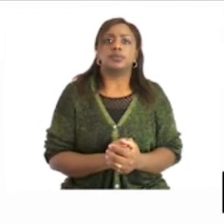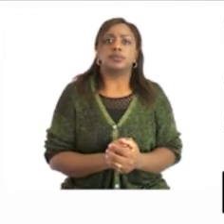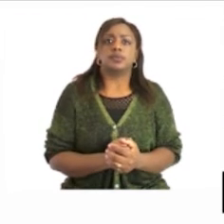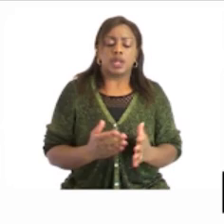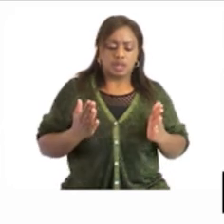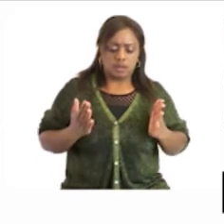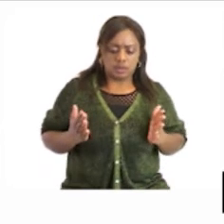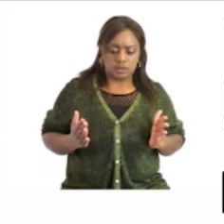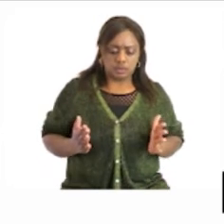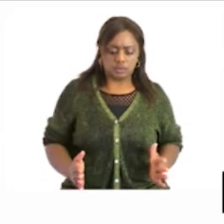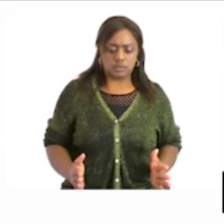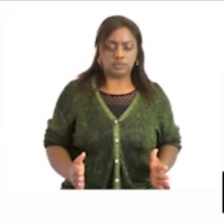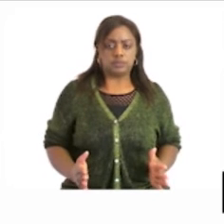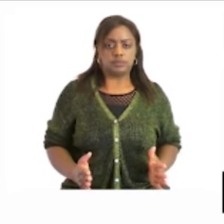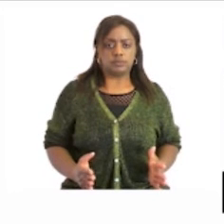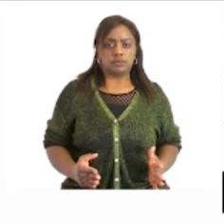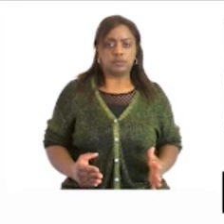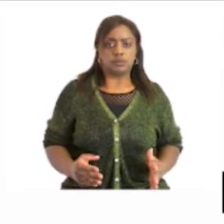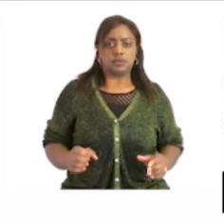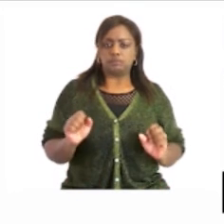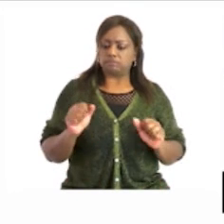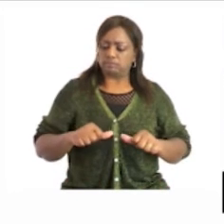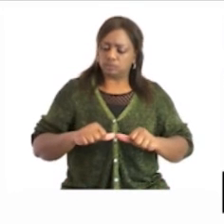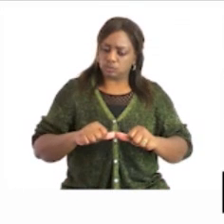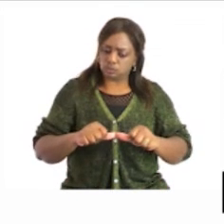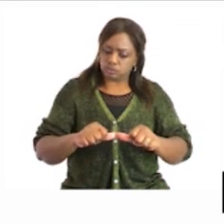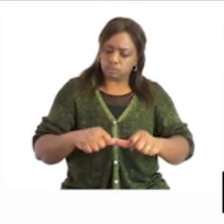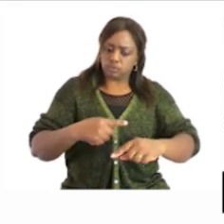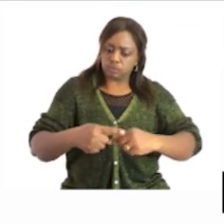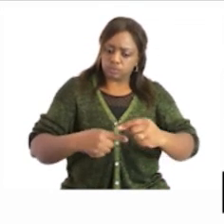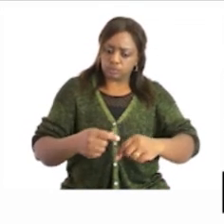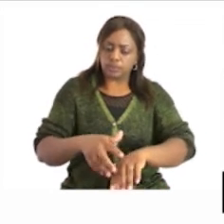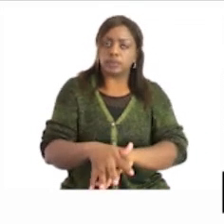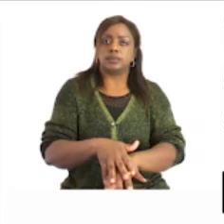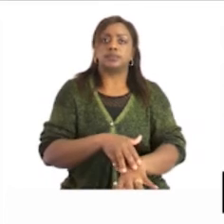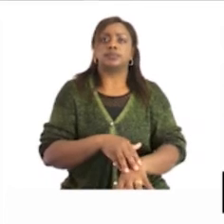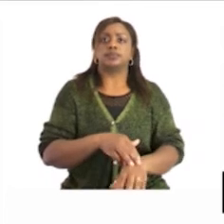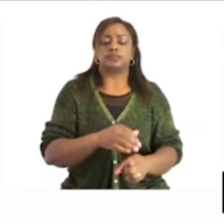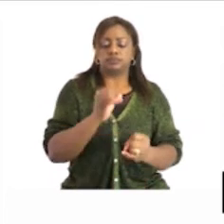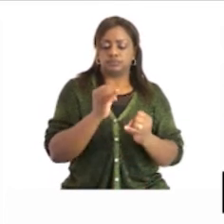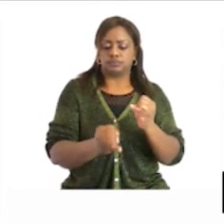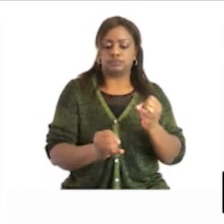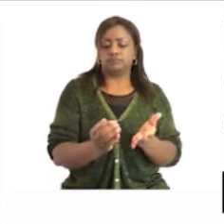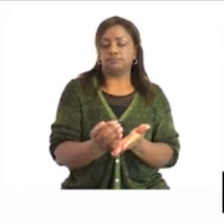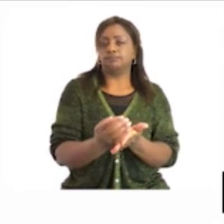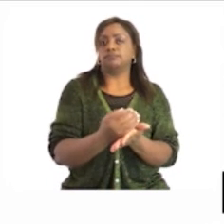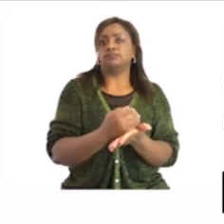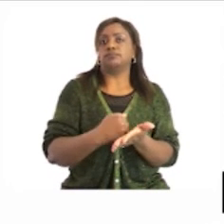more slowly, but it lasts longer. Let's move on to the last one,